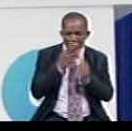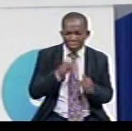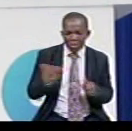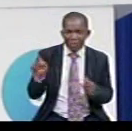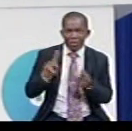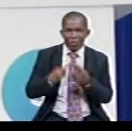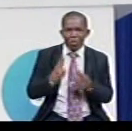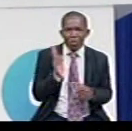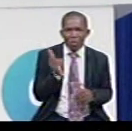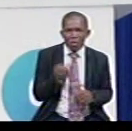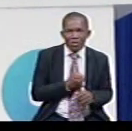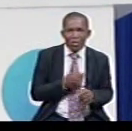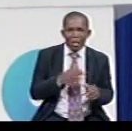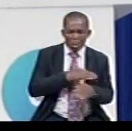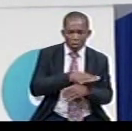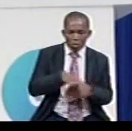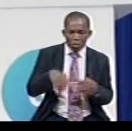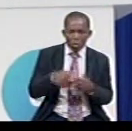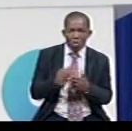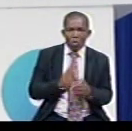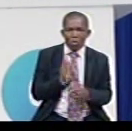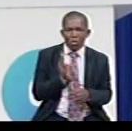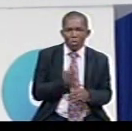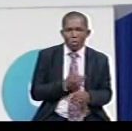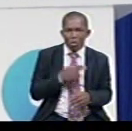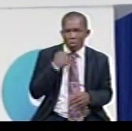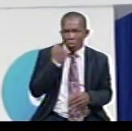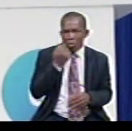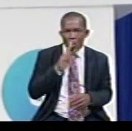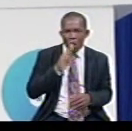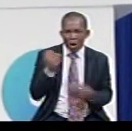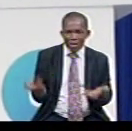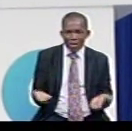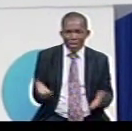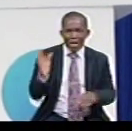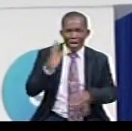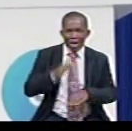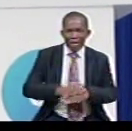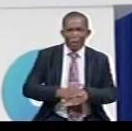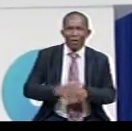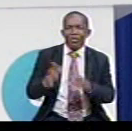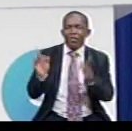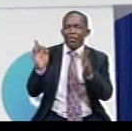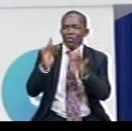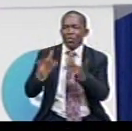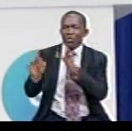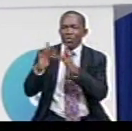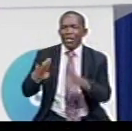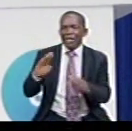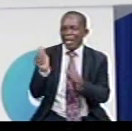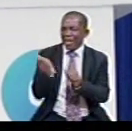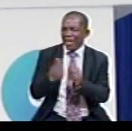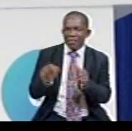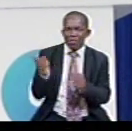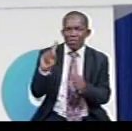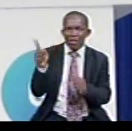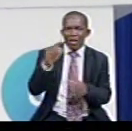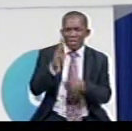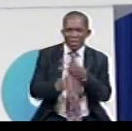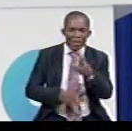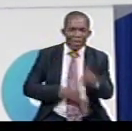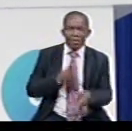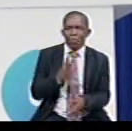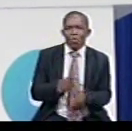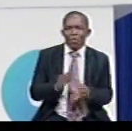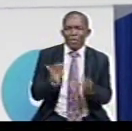to all of us in this Alpha location, to those online, and all over the globe, over 150 countries, where people are